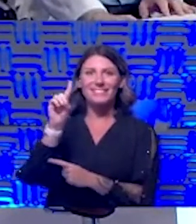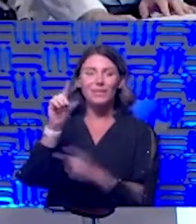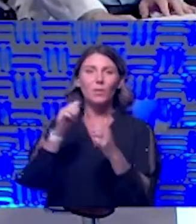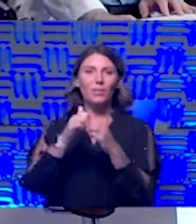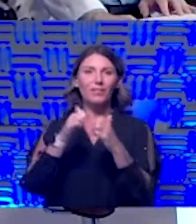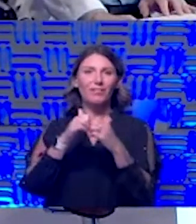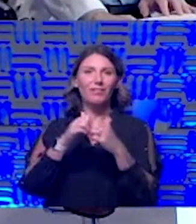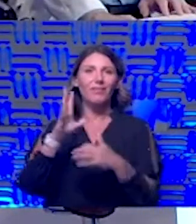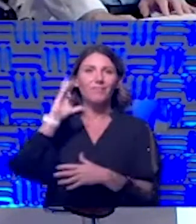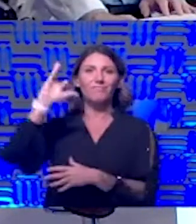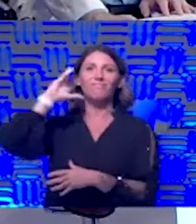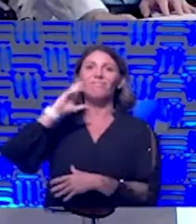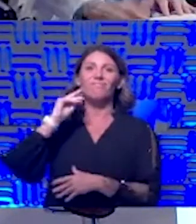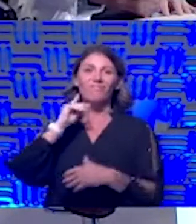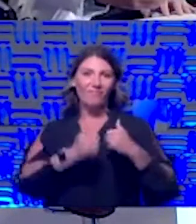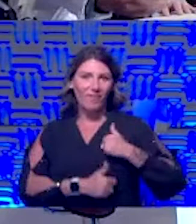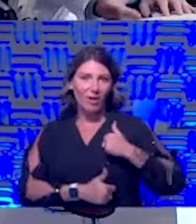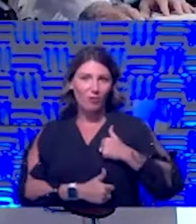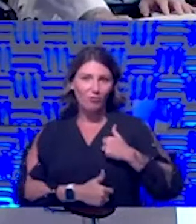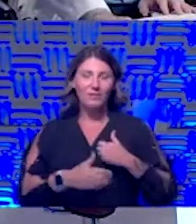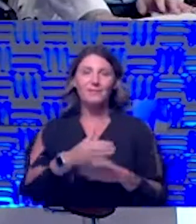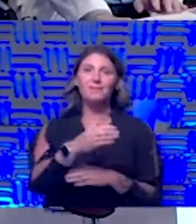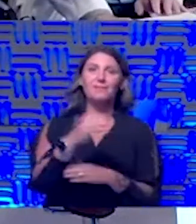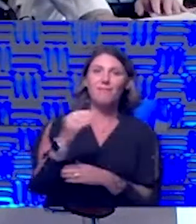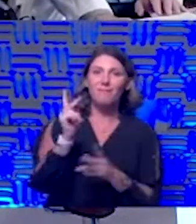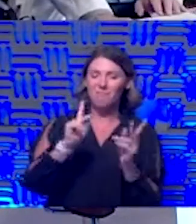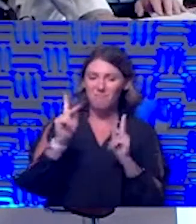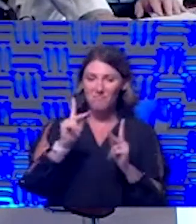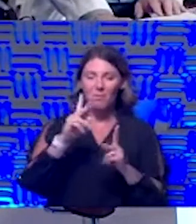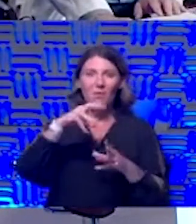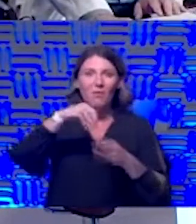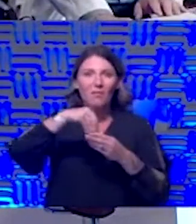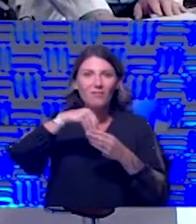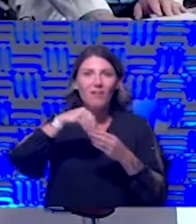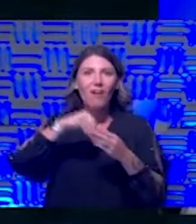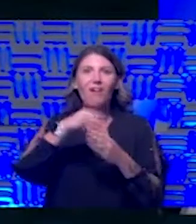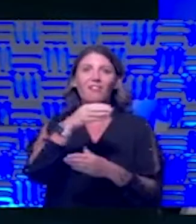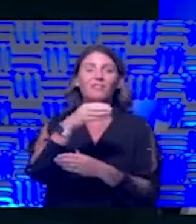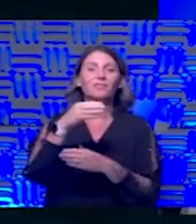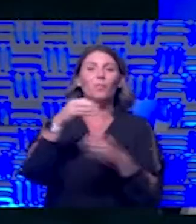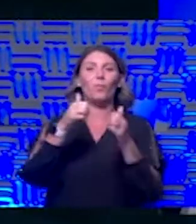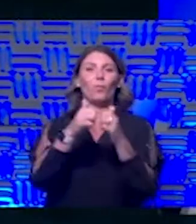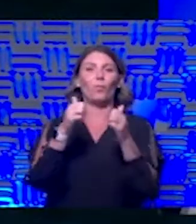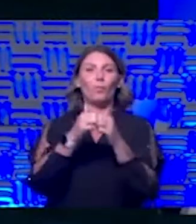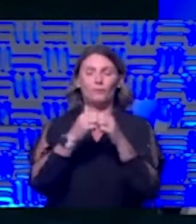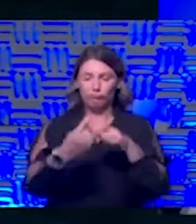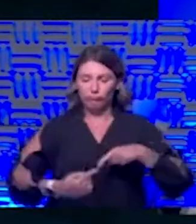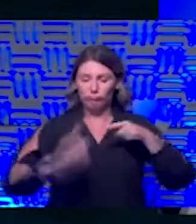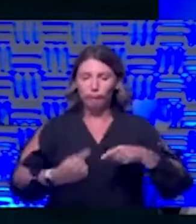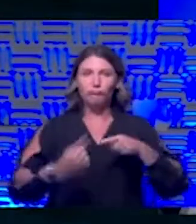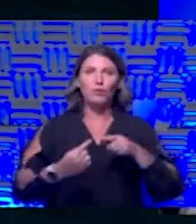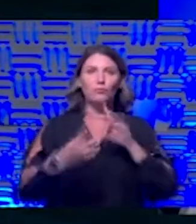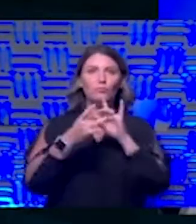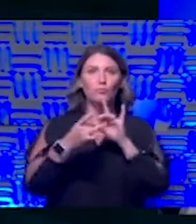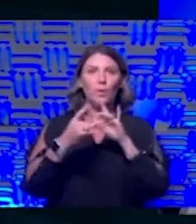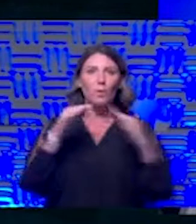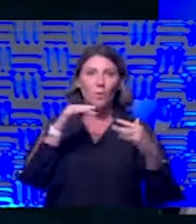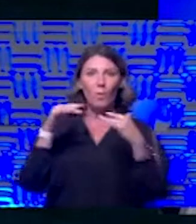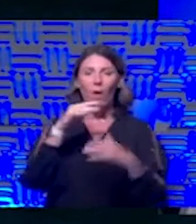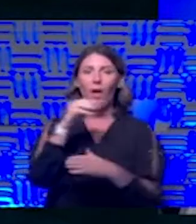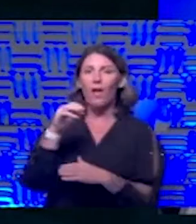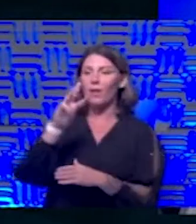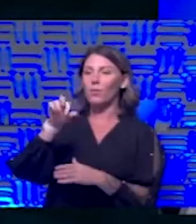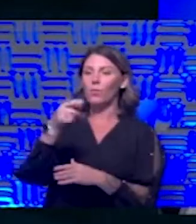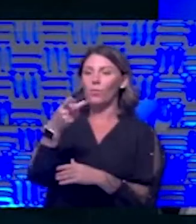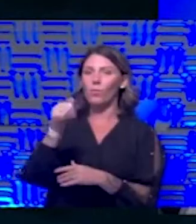about that in just a moment. And the Clinical Director of the Battle Within, Whitney Logan. And Whitney, welcome to our program.